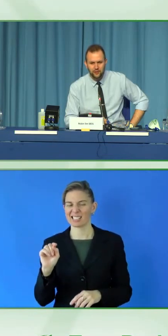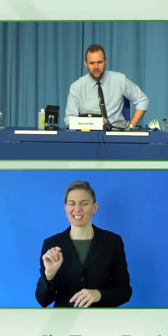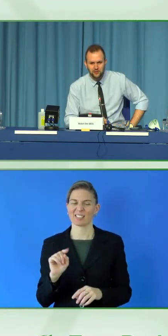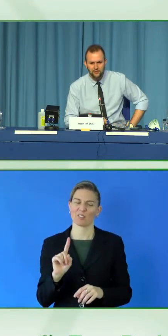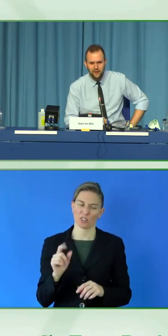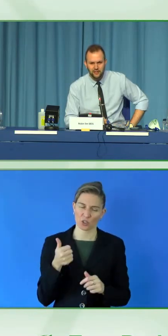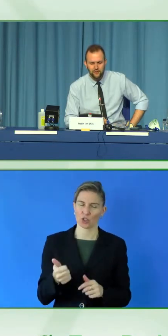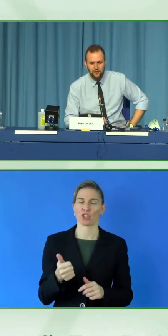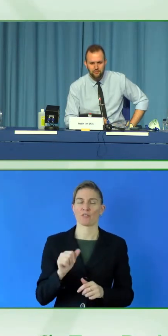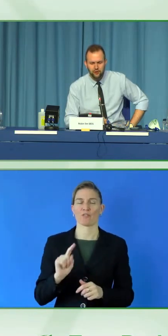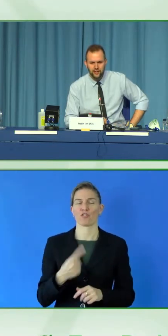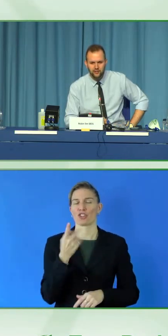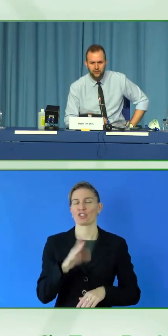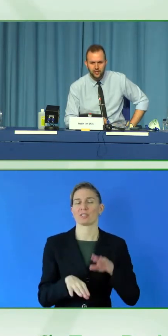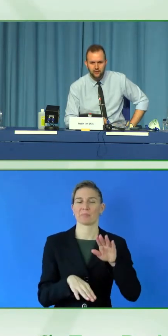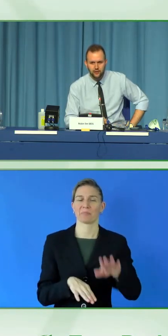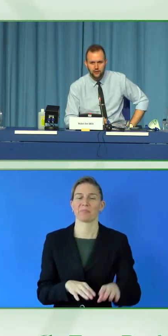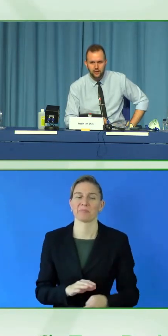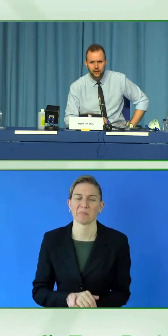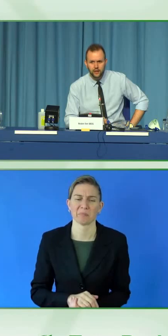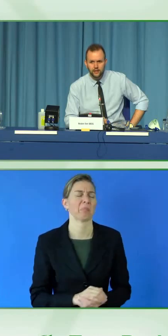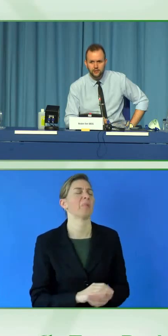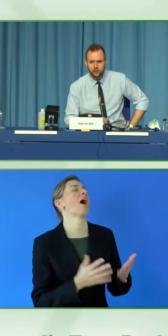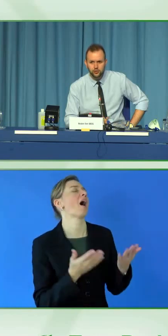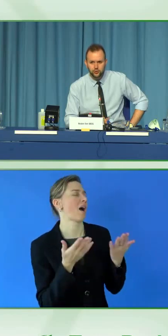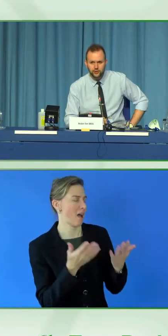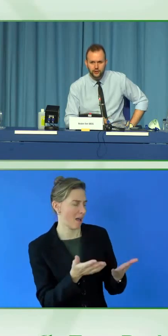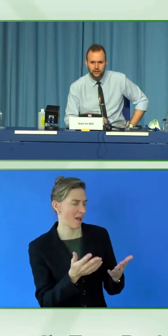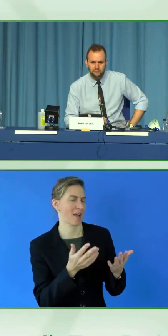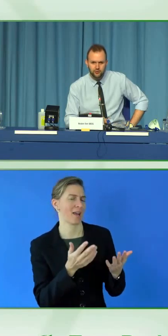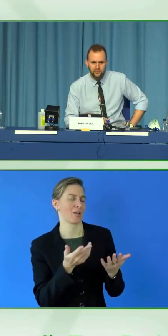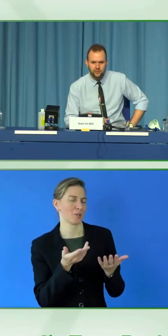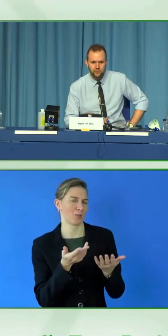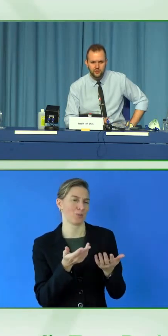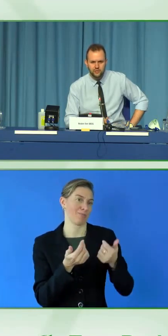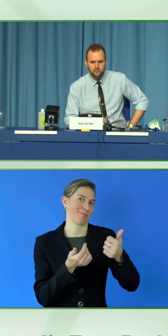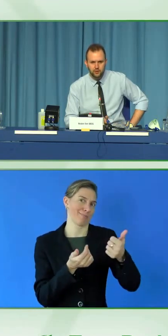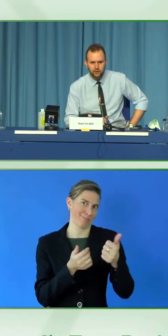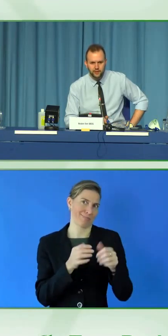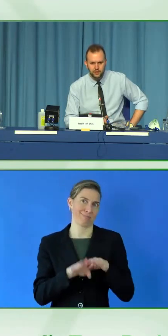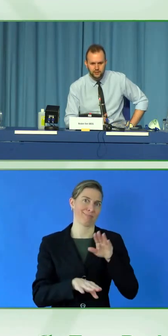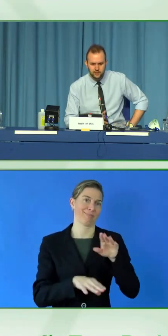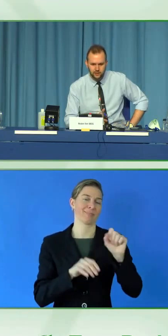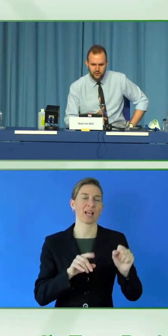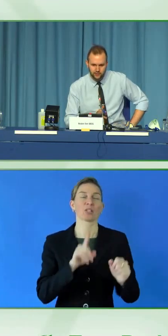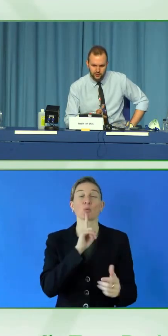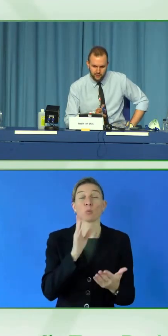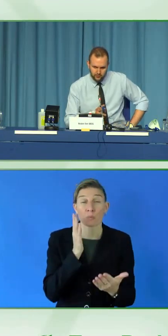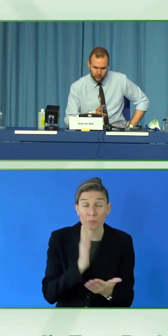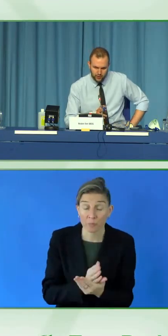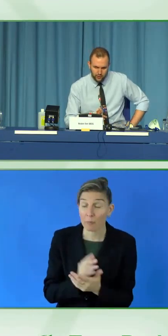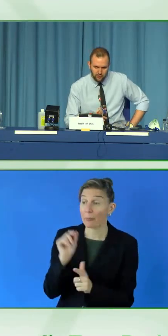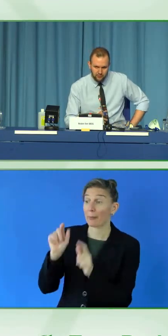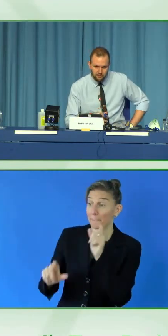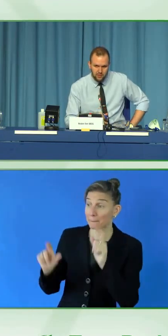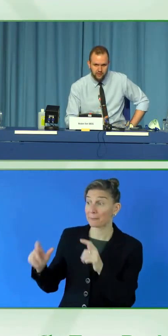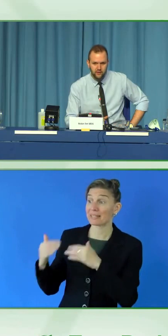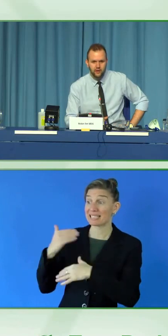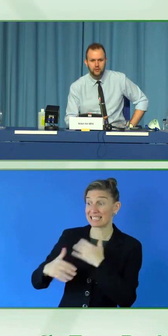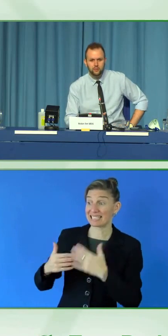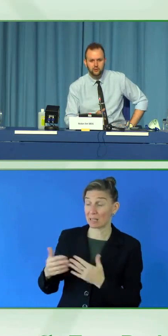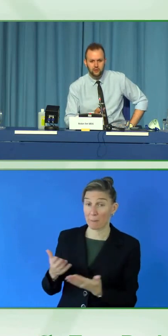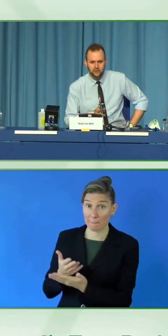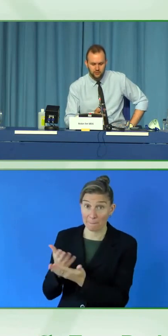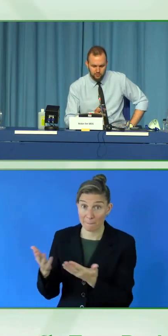Absolutely, Marinka. So effectively bringing together and ensuring that persons with disabilities do not only